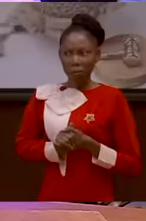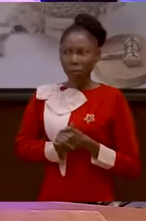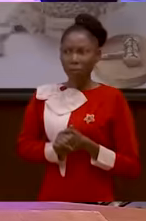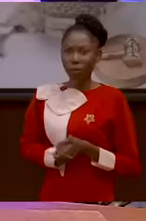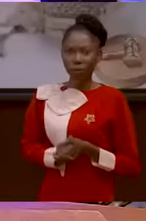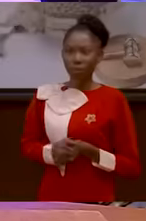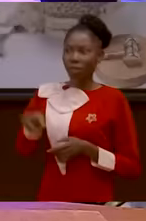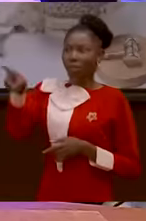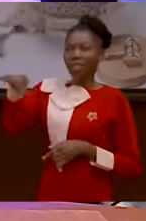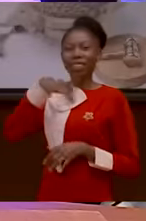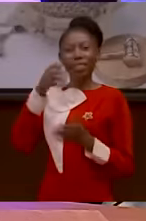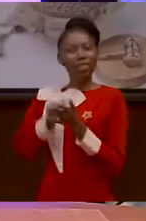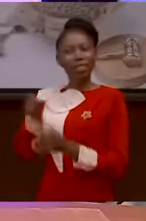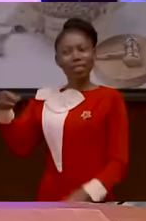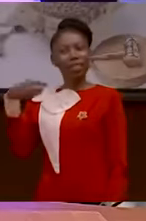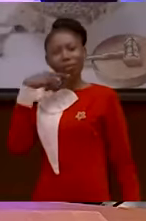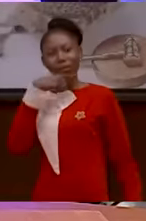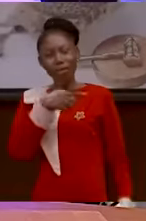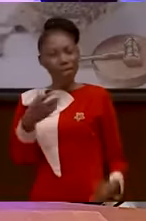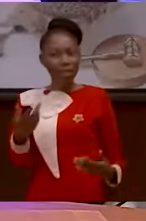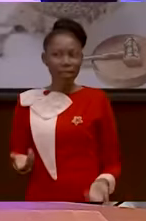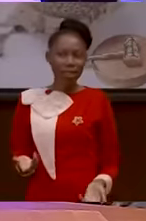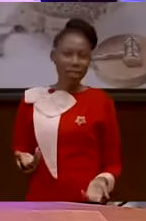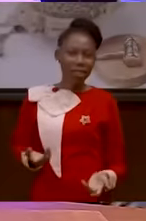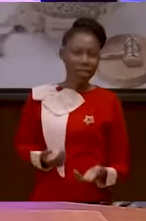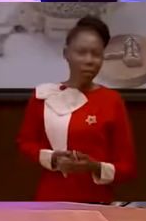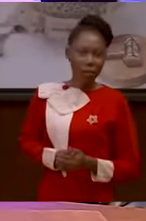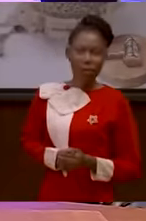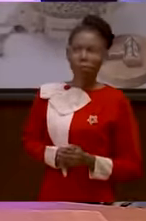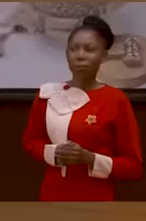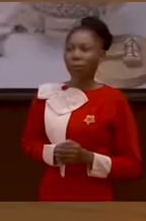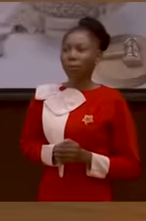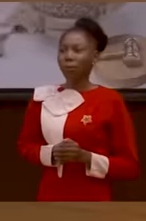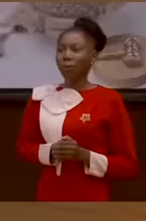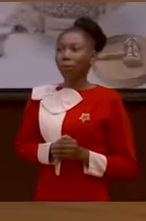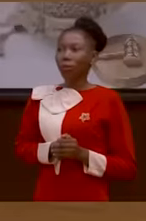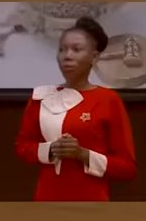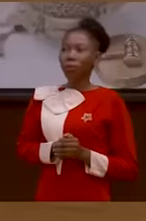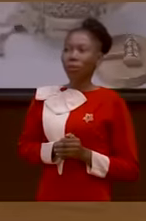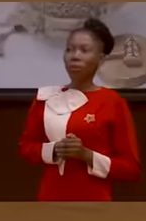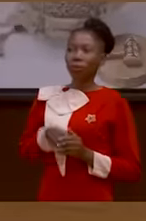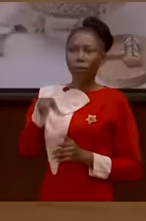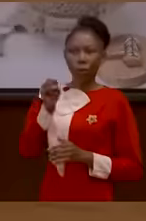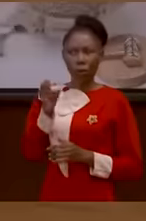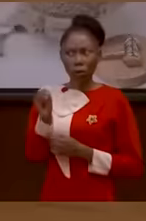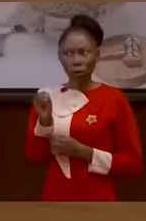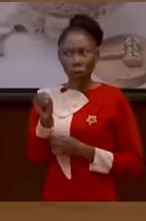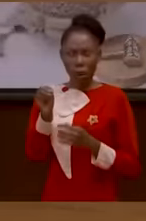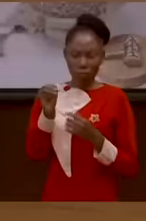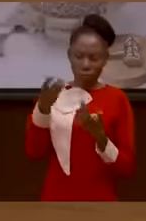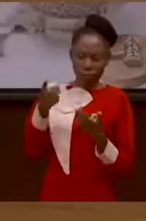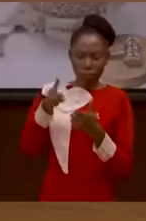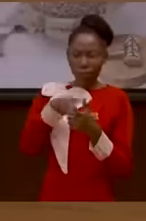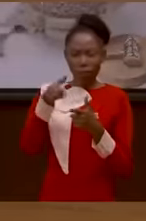2022. So, that's by right. This guy is a liar, no? Okay. He's obviously lying. Okay, go ahead. Okay, my honor. So by